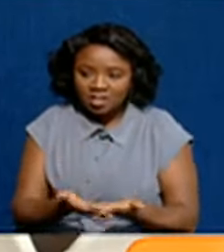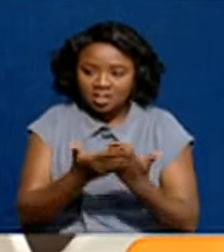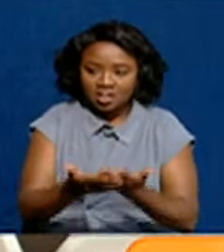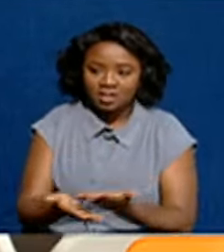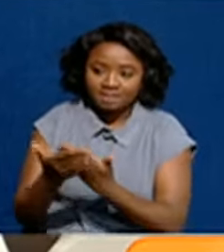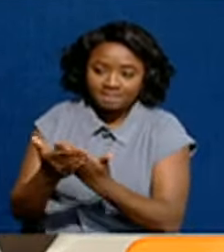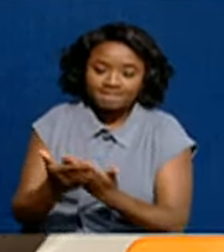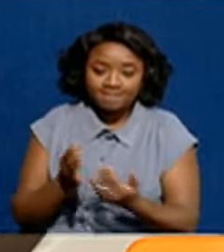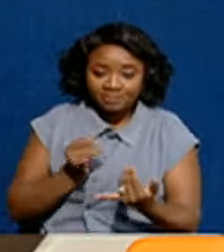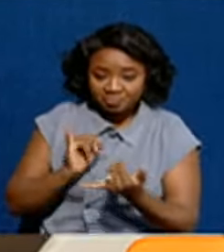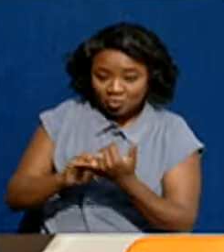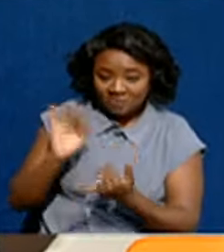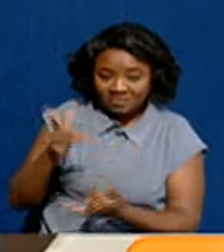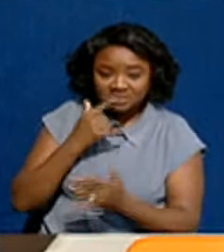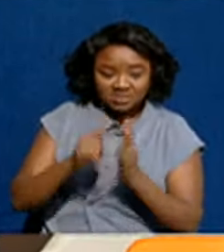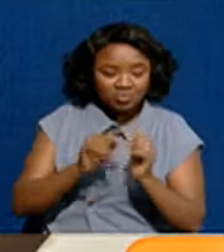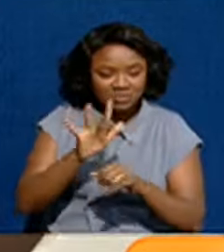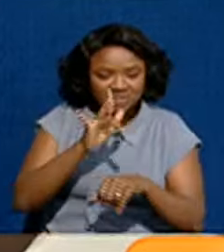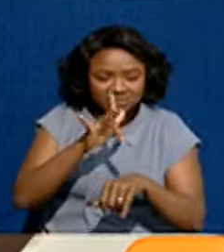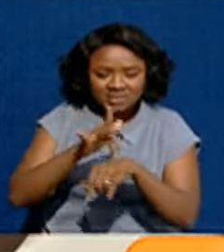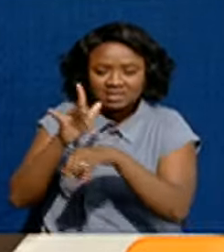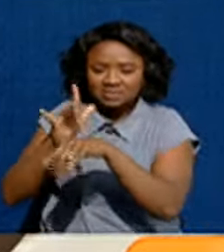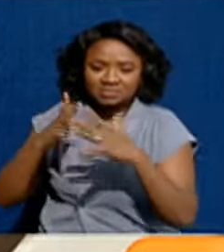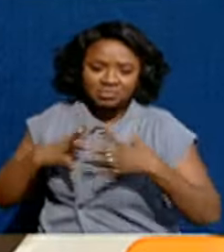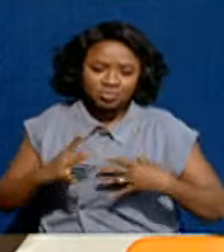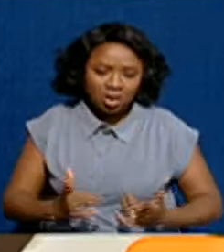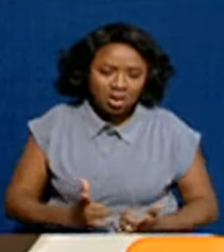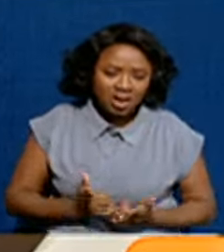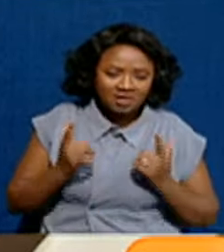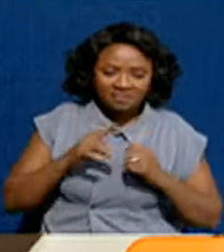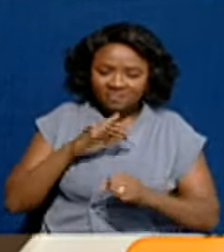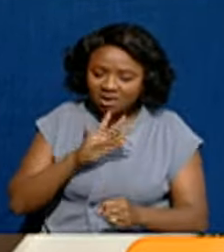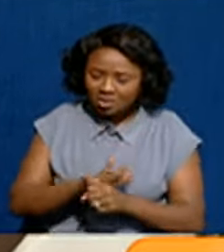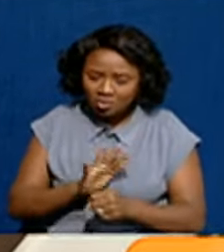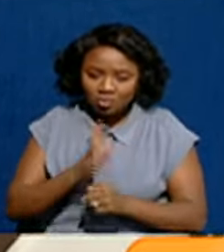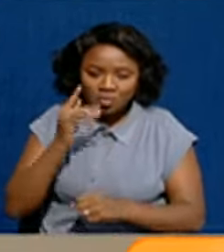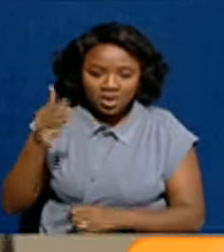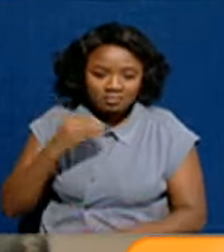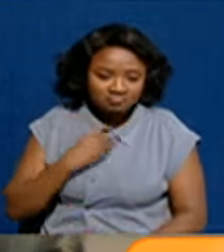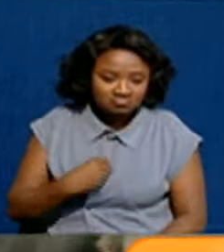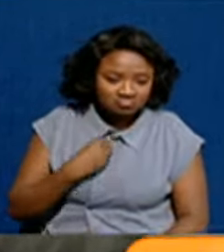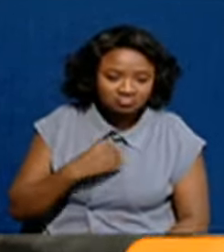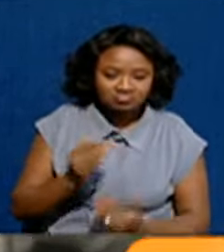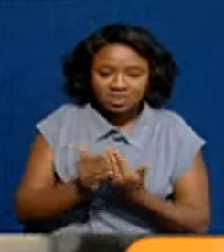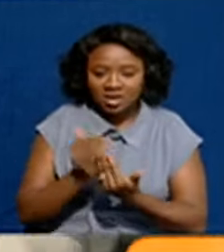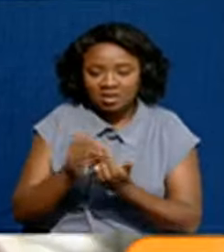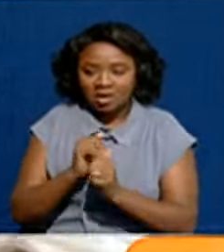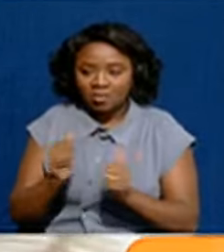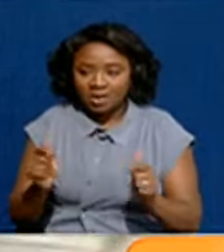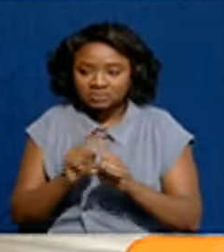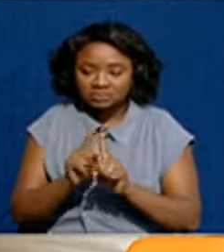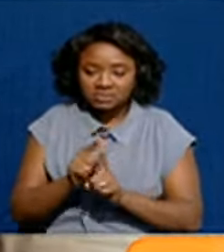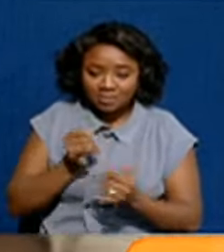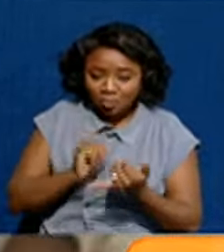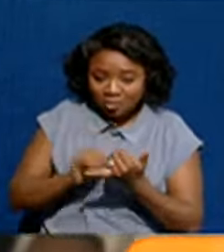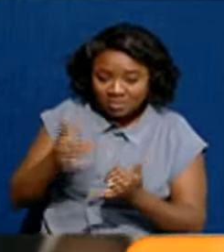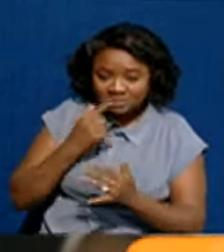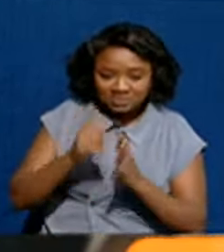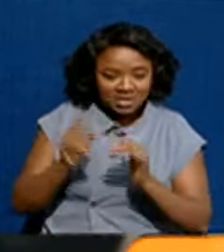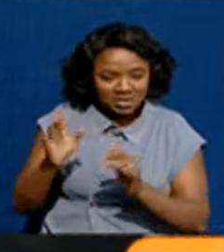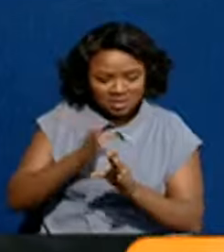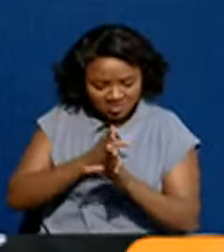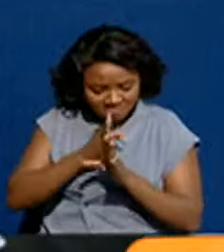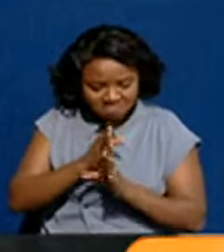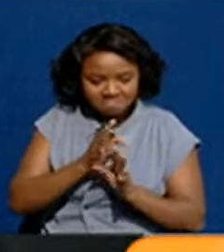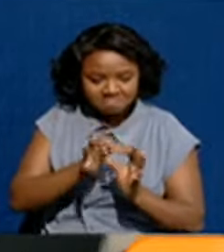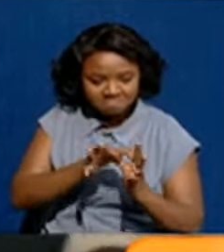Oyier, saying he touched the lives of many with his kindness and compassion. She described him as a disciplined,